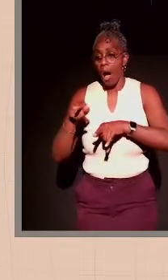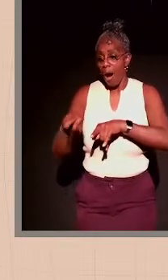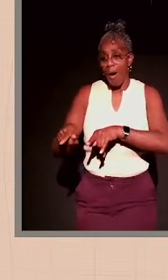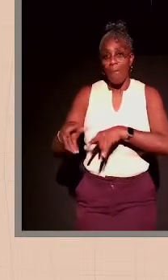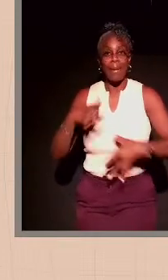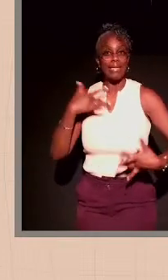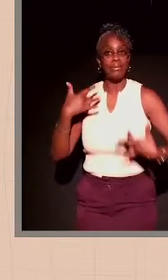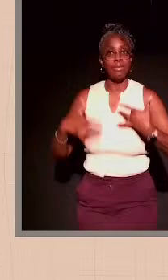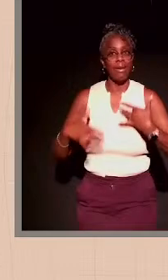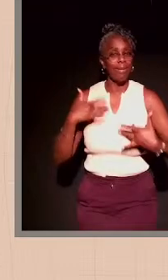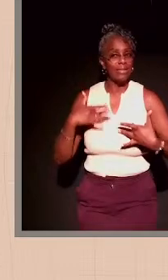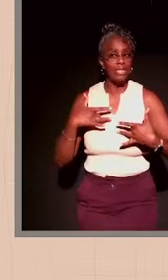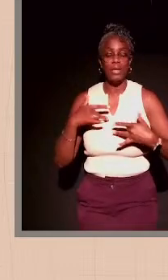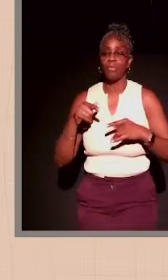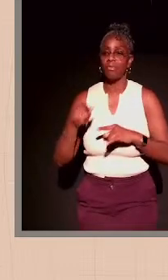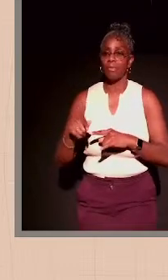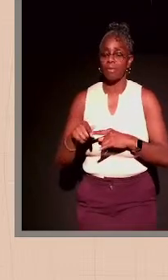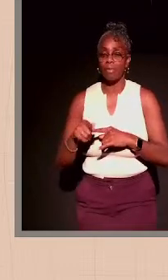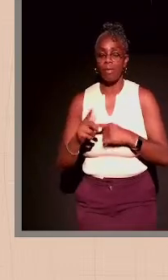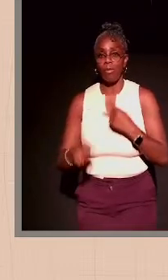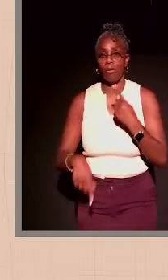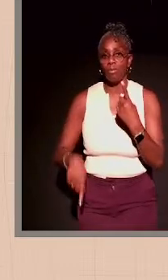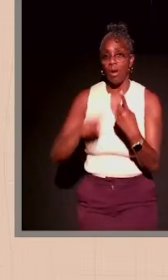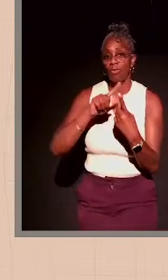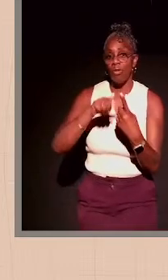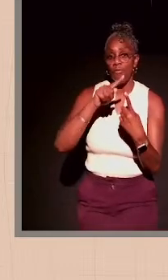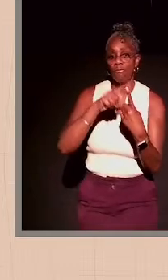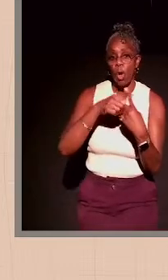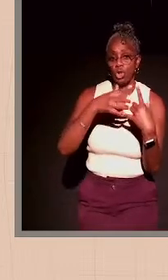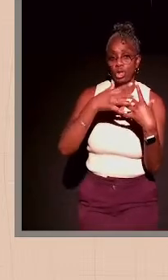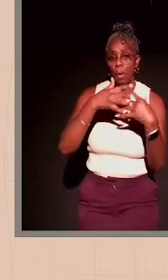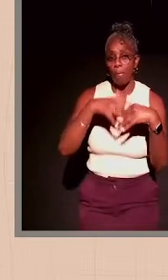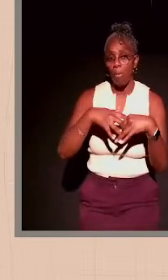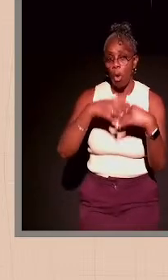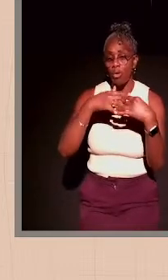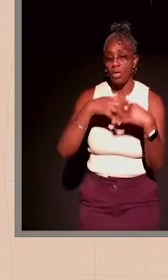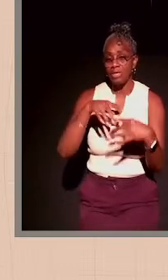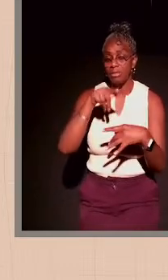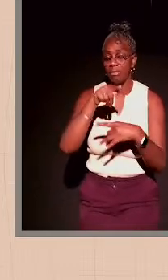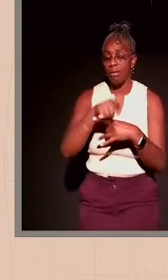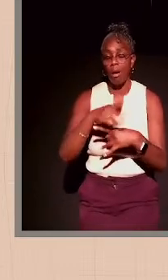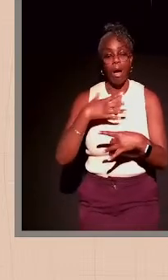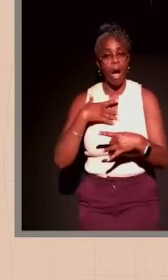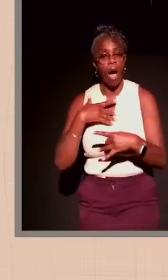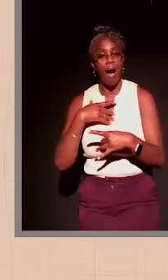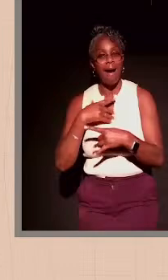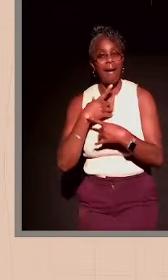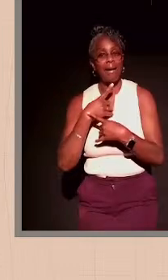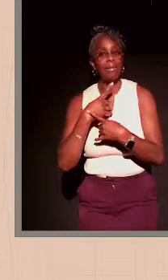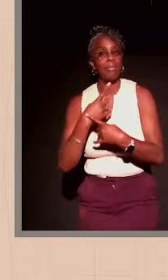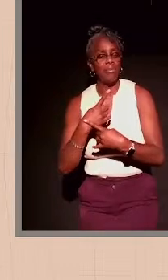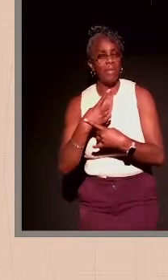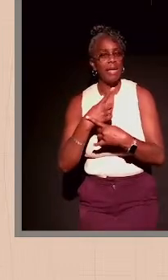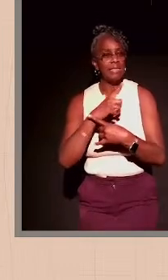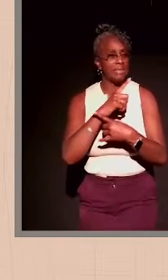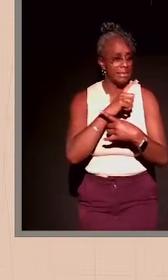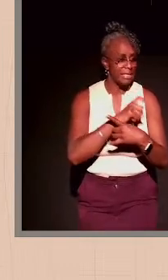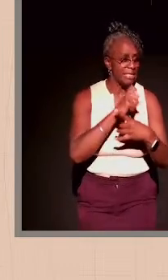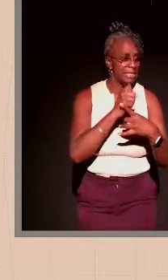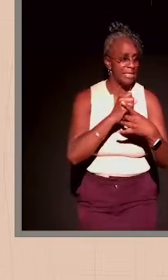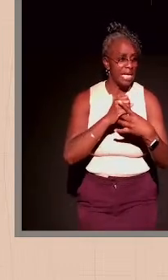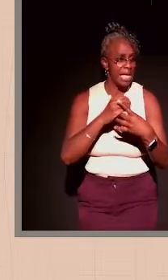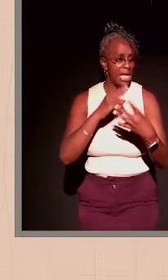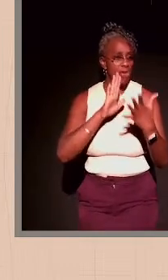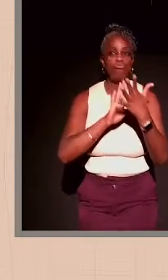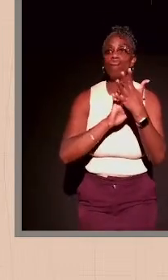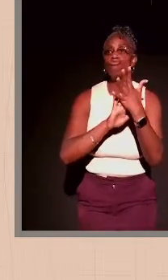me. The first component is something that I refer to as a CC mapper,